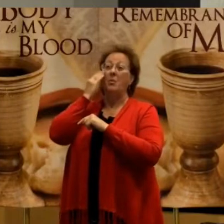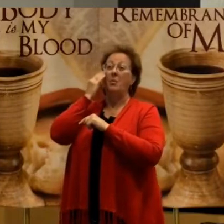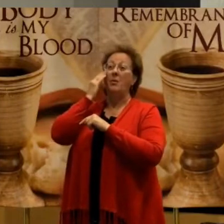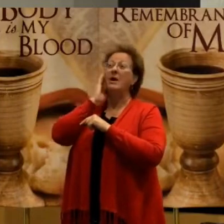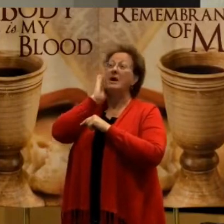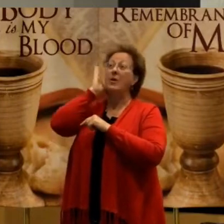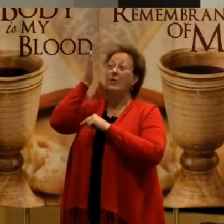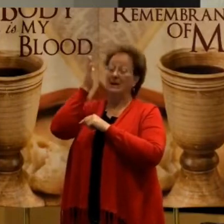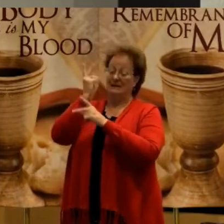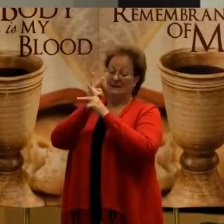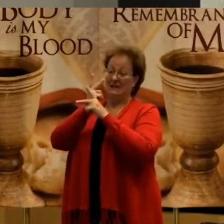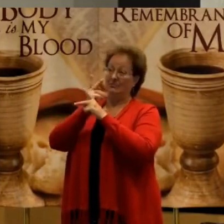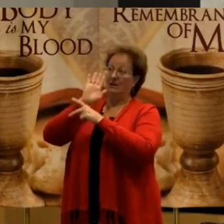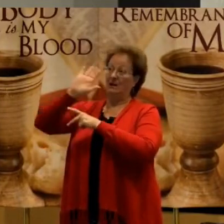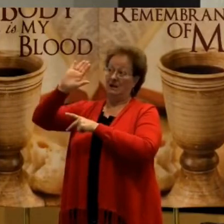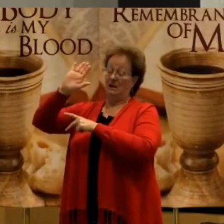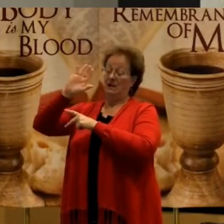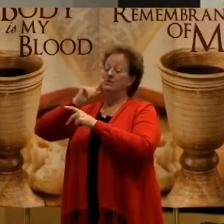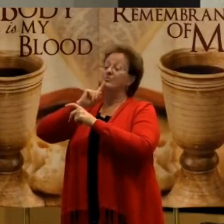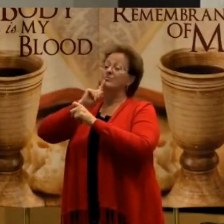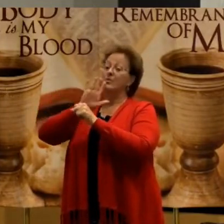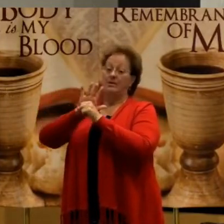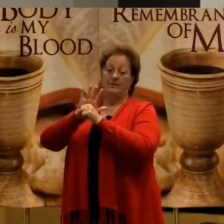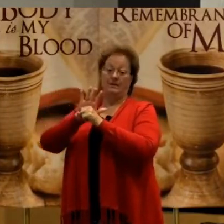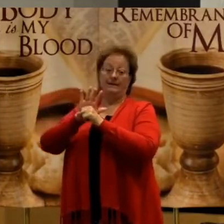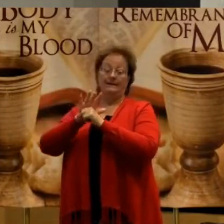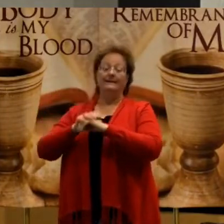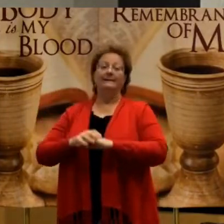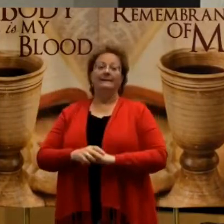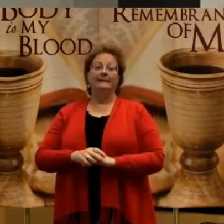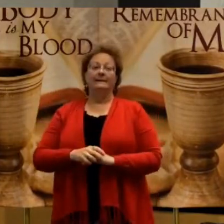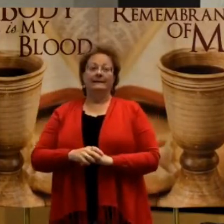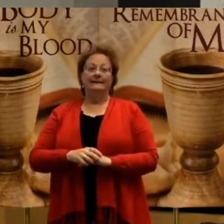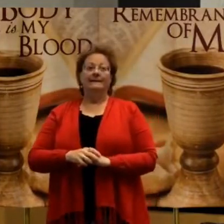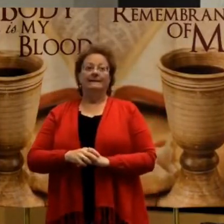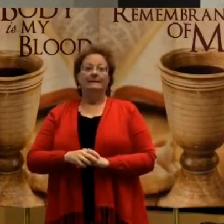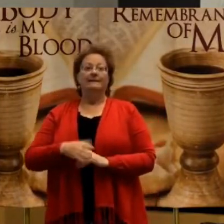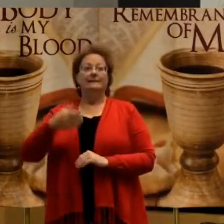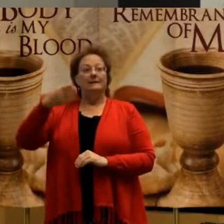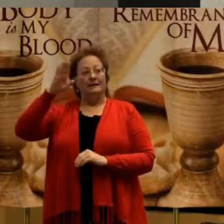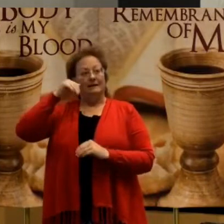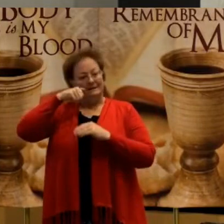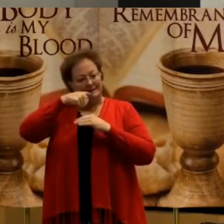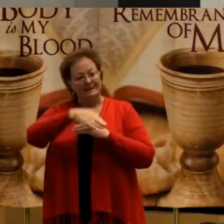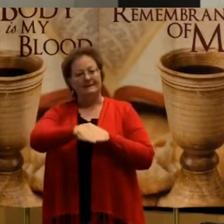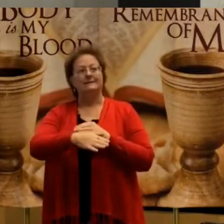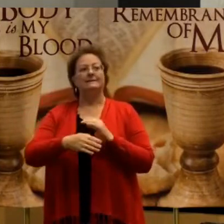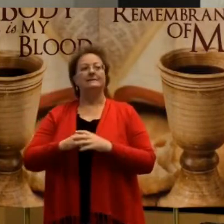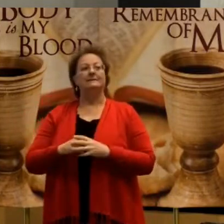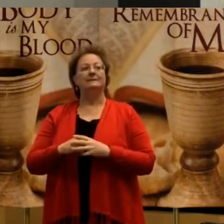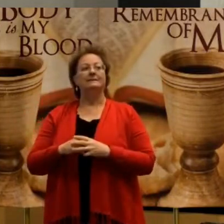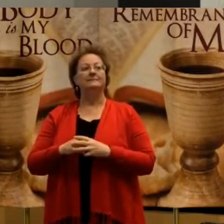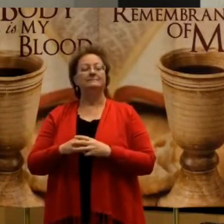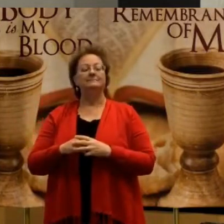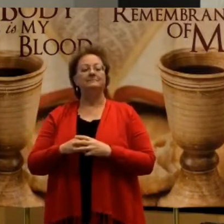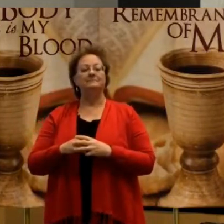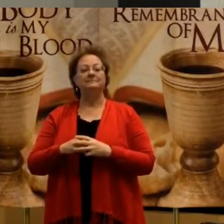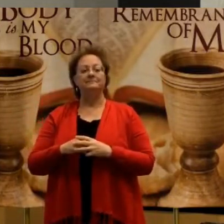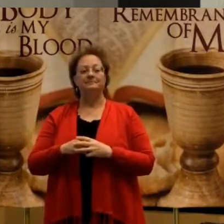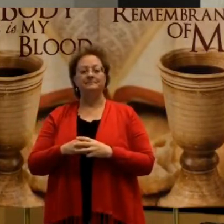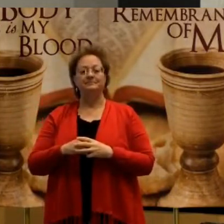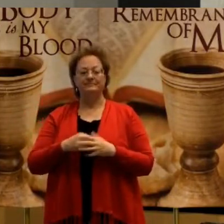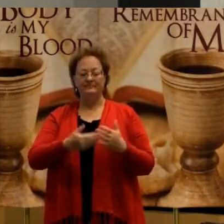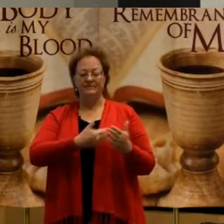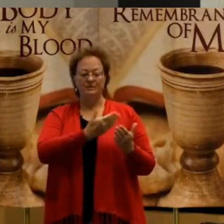his covenant promises. Well, with that, God sends Moses down the mountainside, and before Moses even got to the base